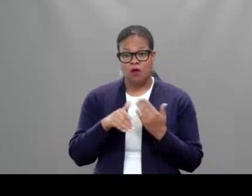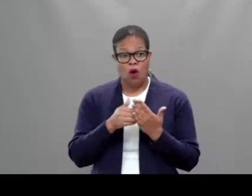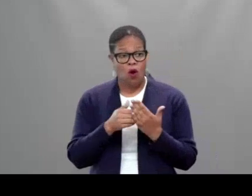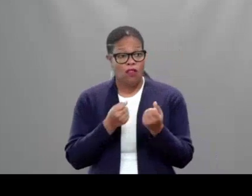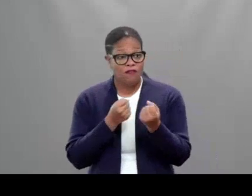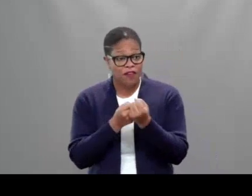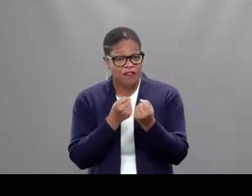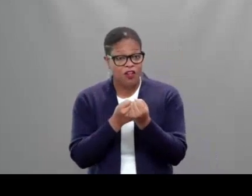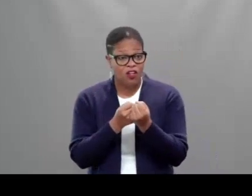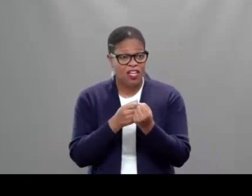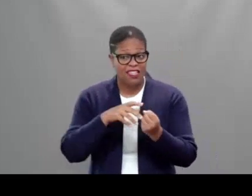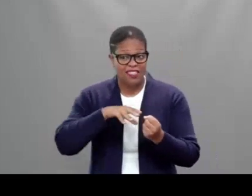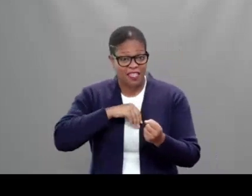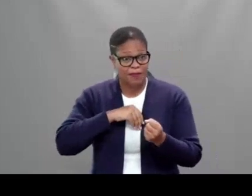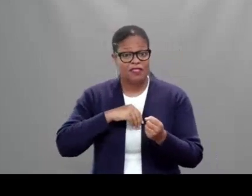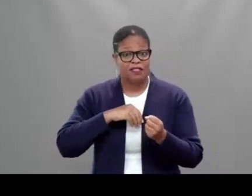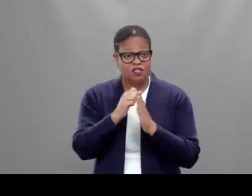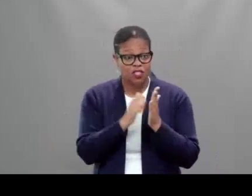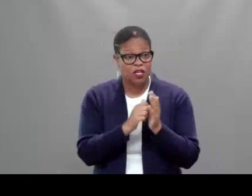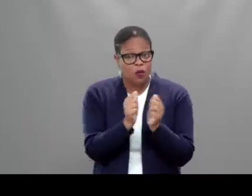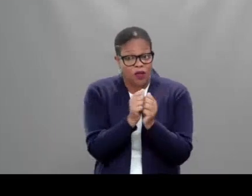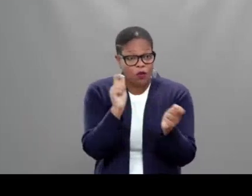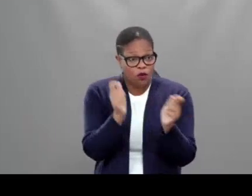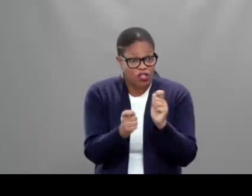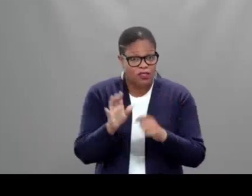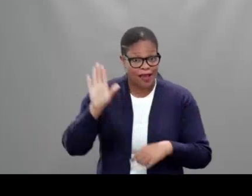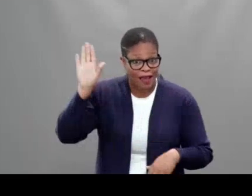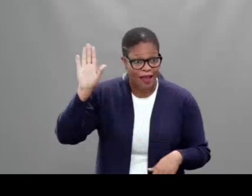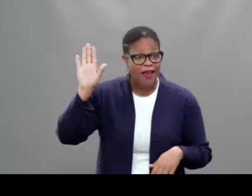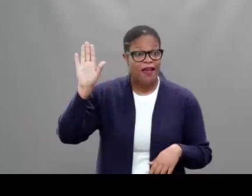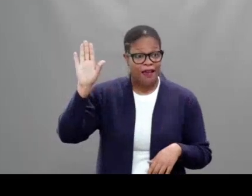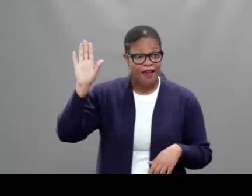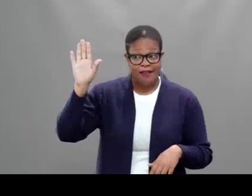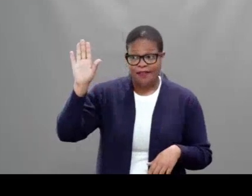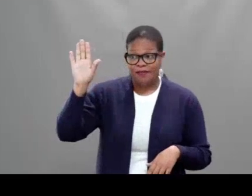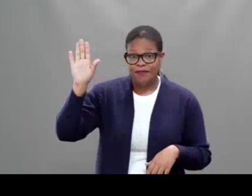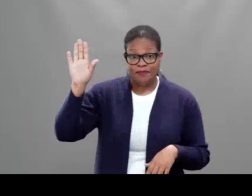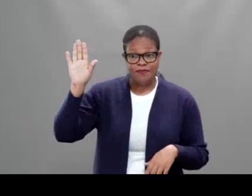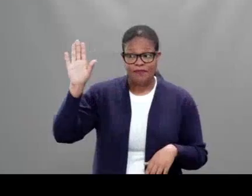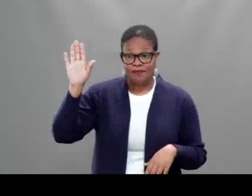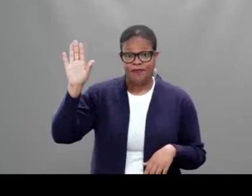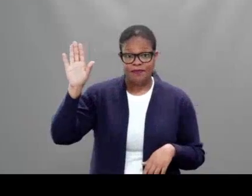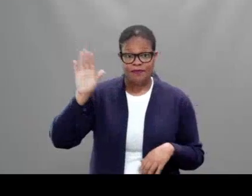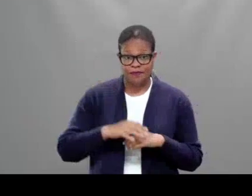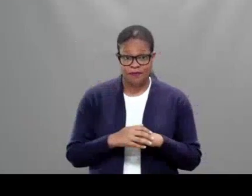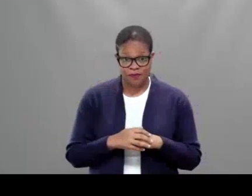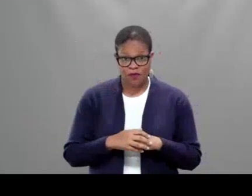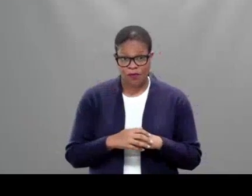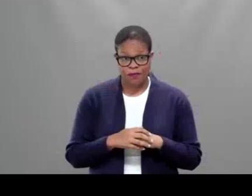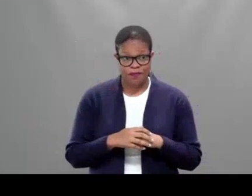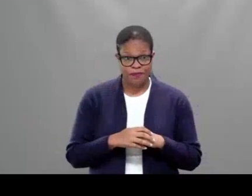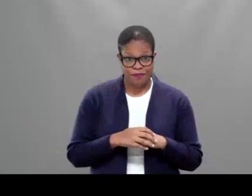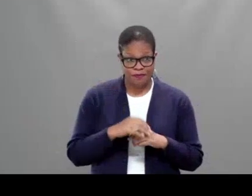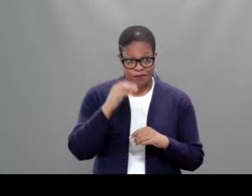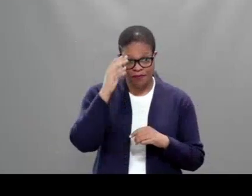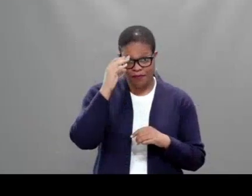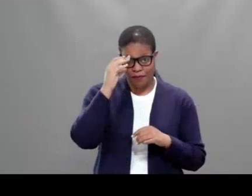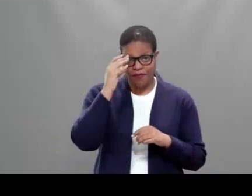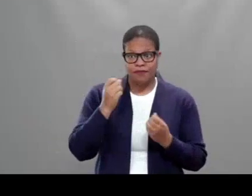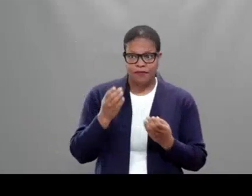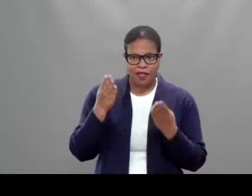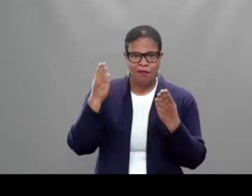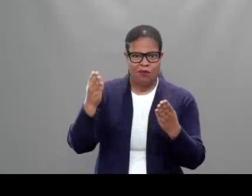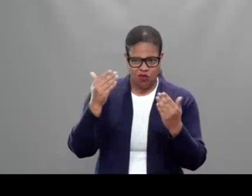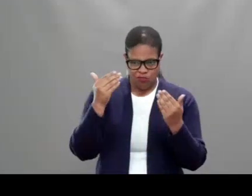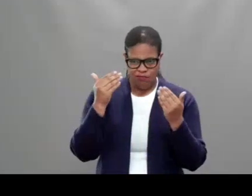of accepting the agenda as with the corrections noted? Aye, or 7, fine? Okay. Motion